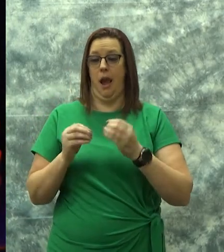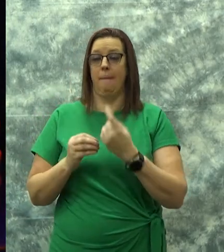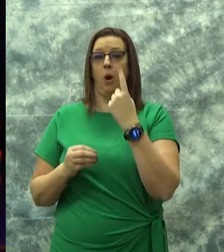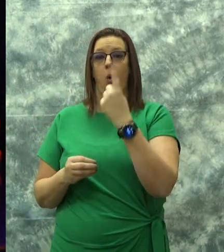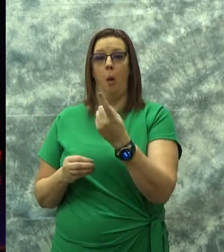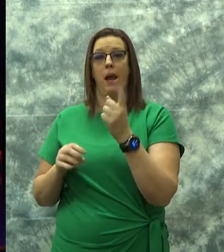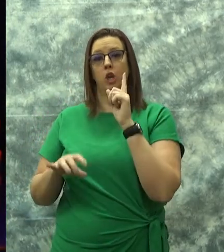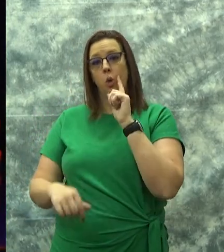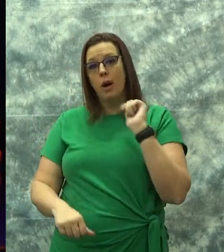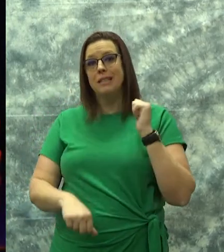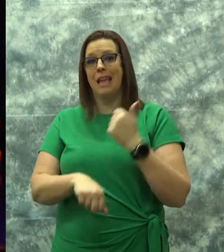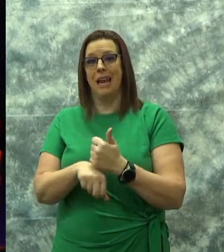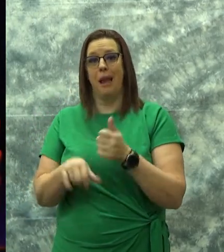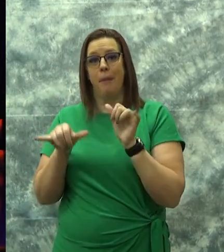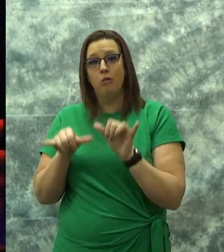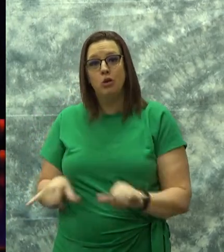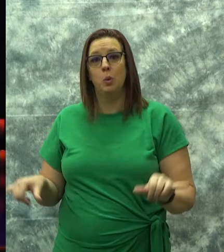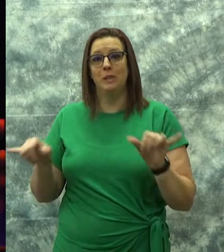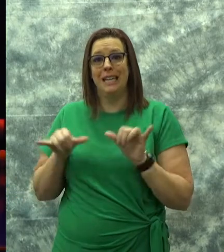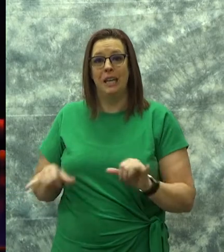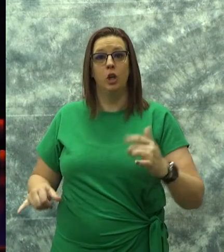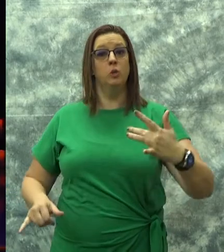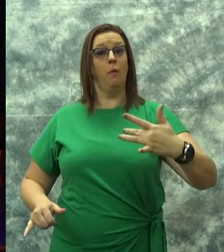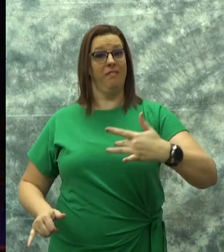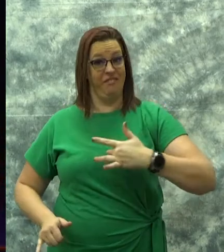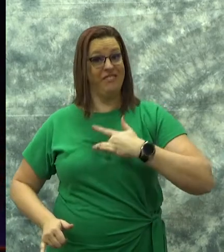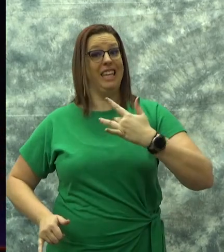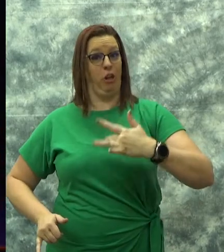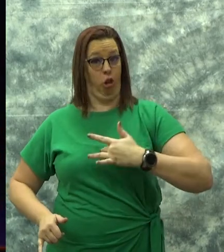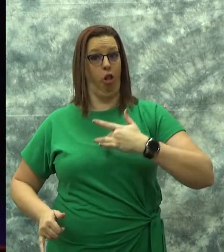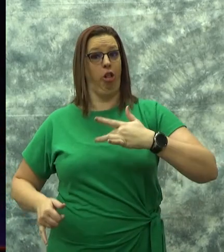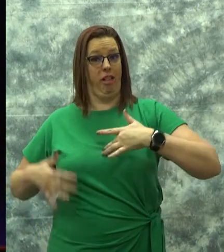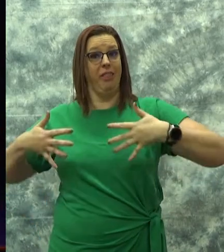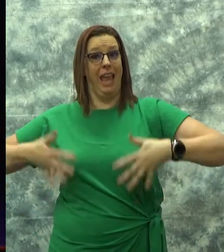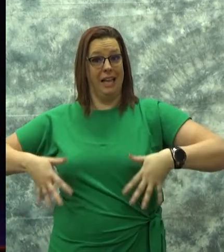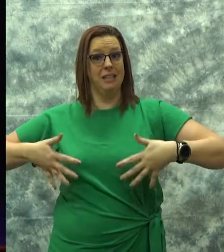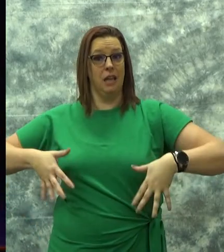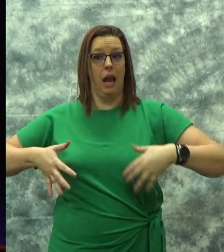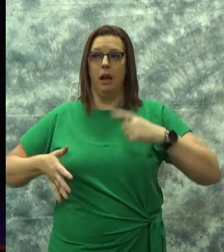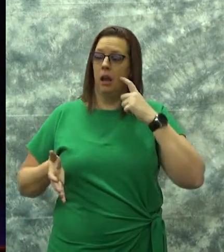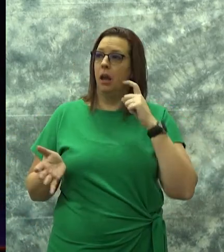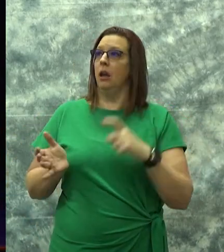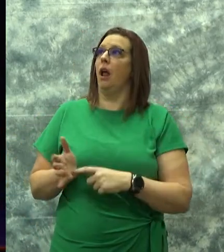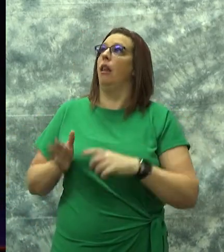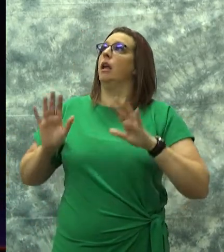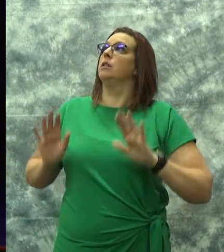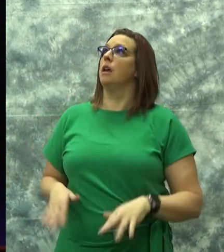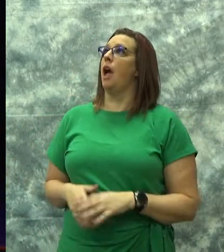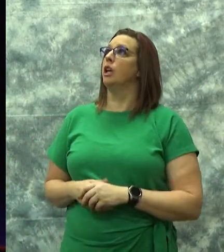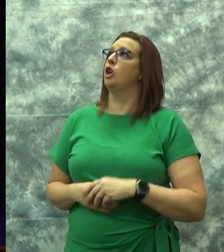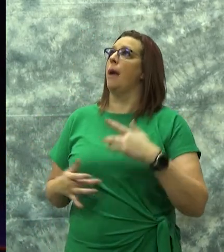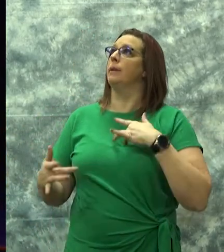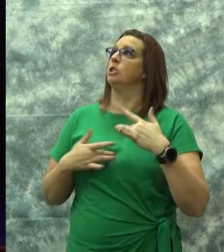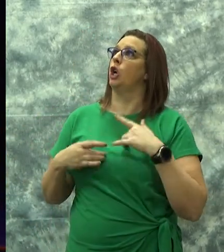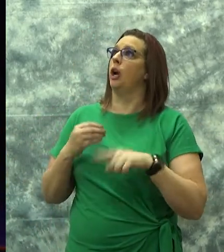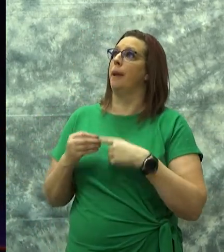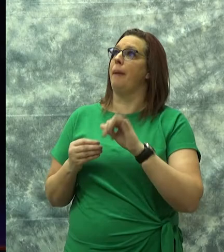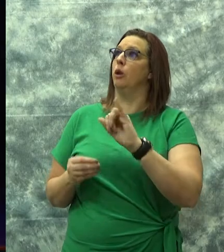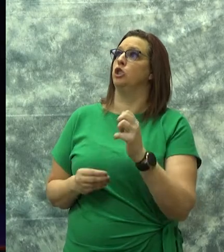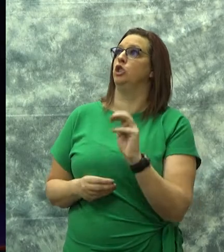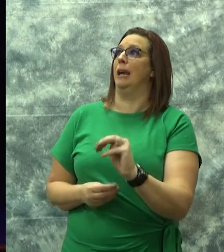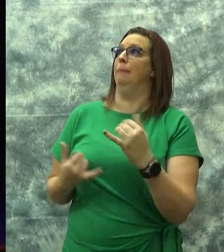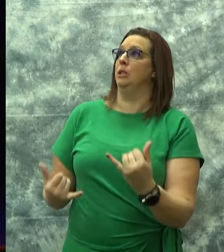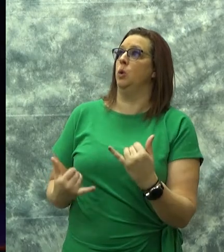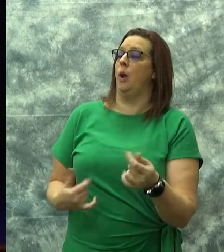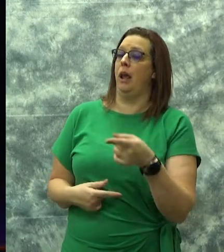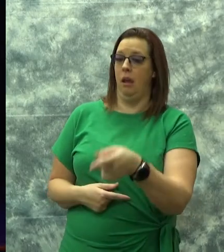Number one, we're setting up a routine for ourselves to feel the anxiety, to acknowledge it by, I'm so worried about Jim today. Well,